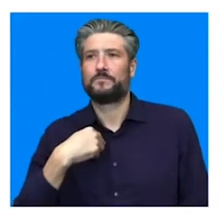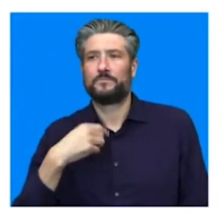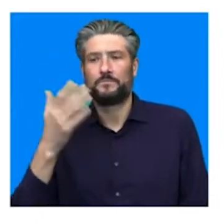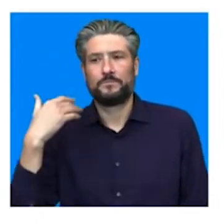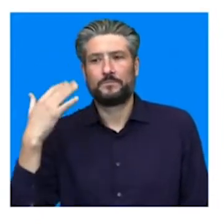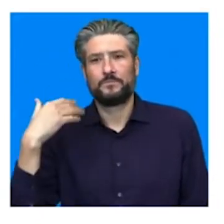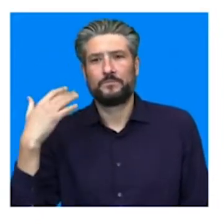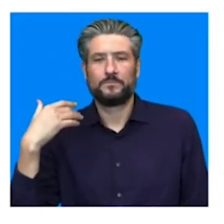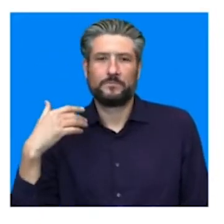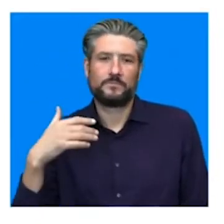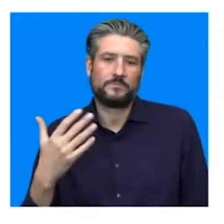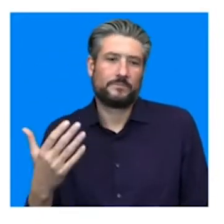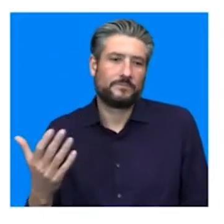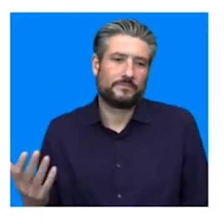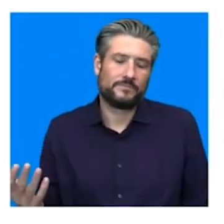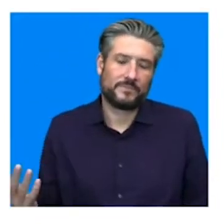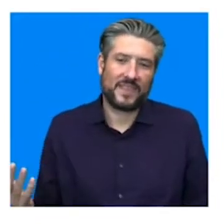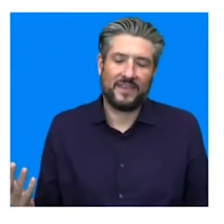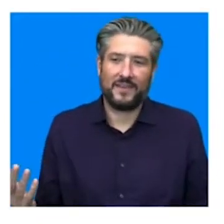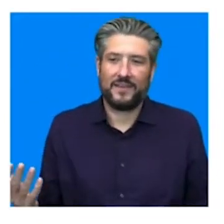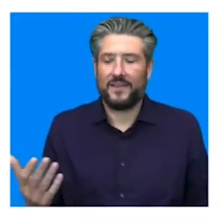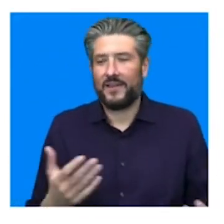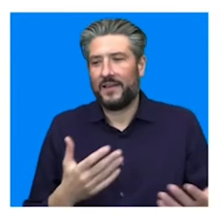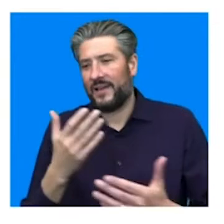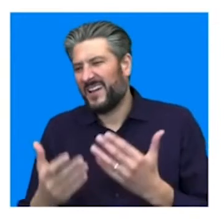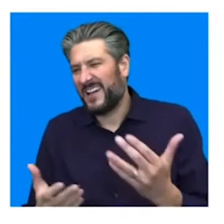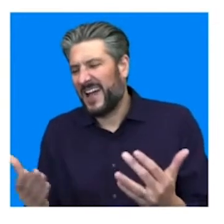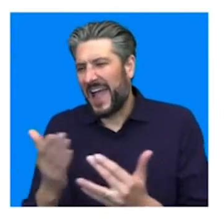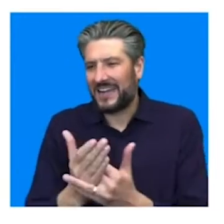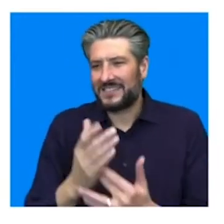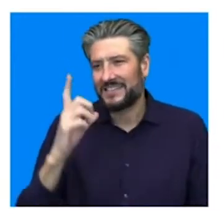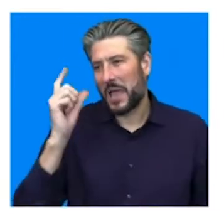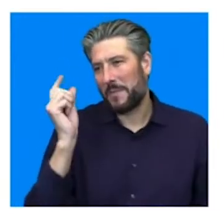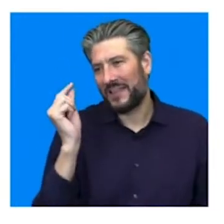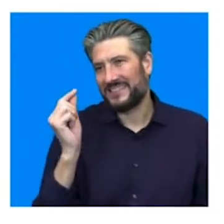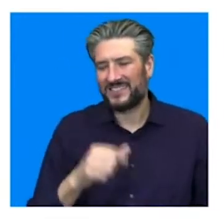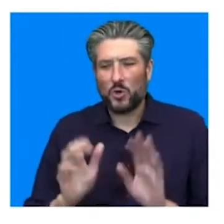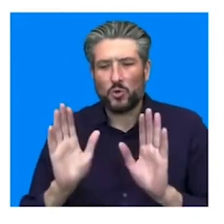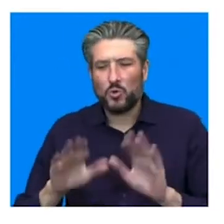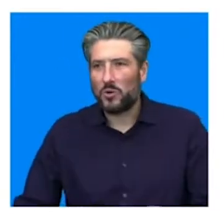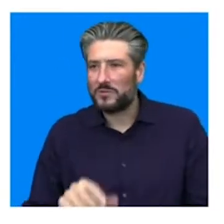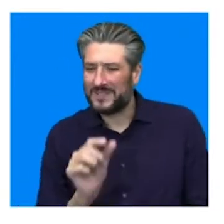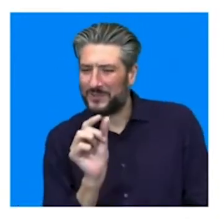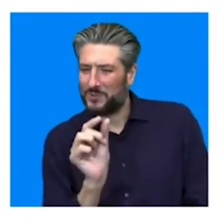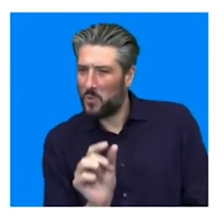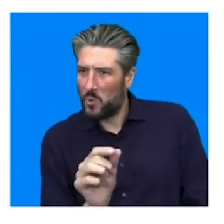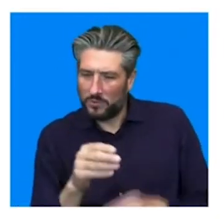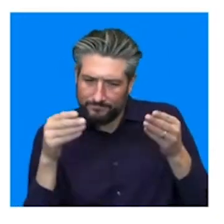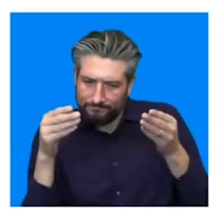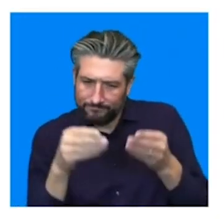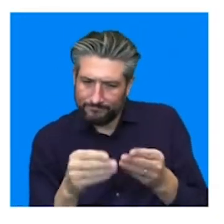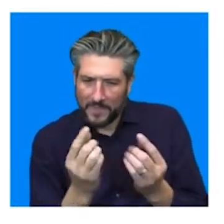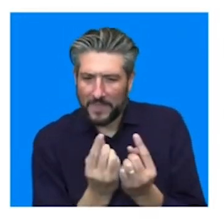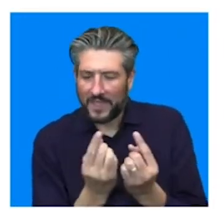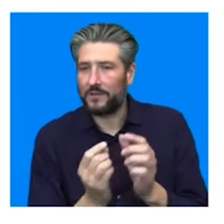I don't need to convince you, Emma, but that accessibility is not a niche. And I think that was one of the first things that